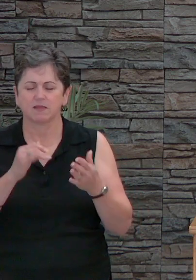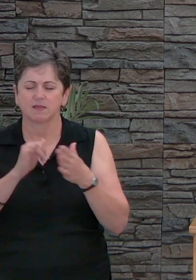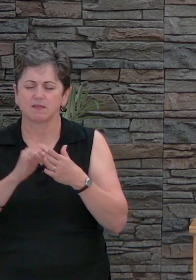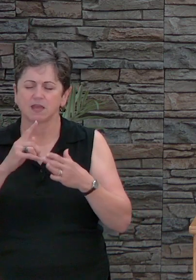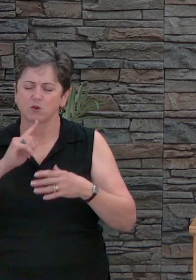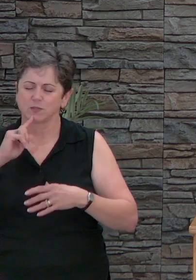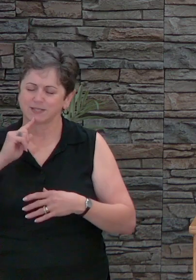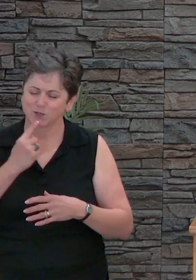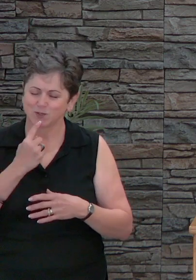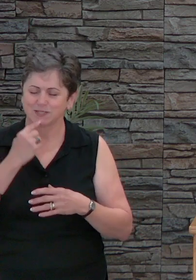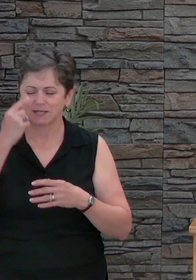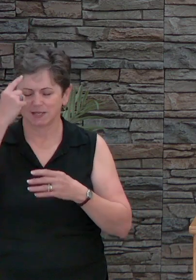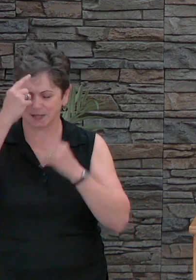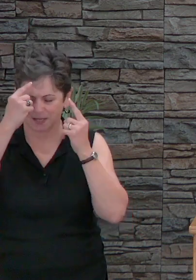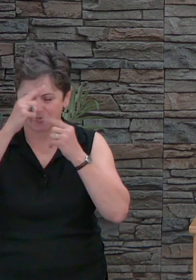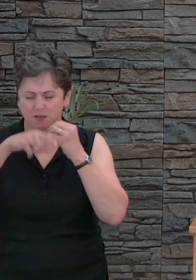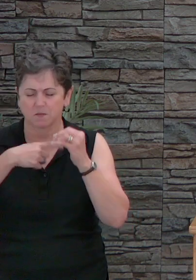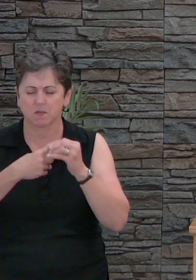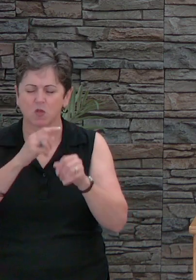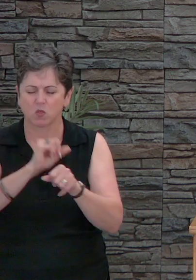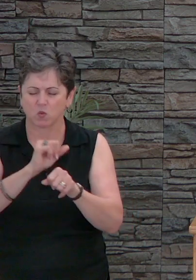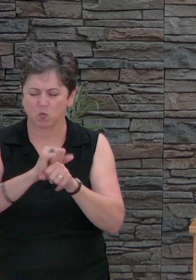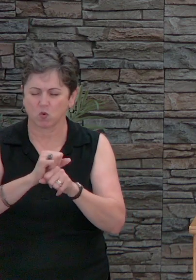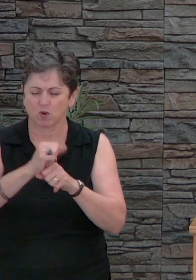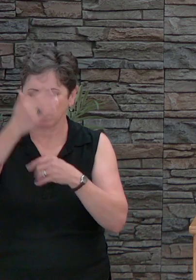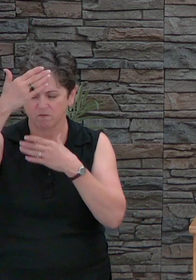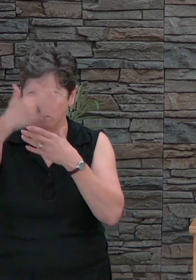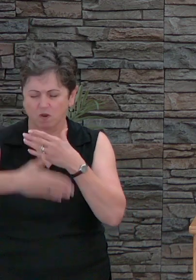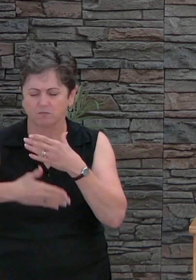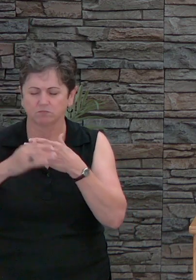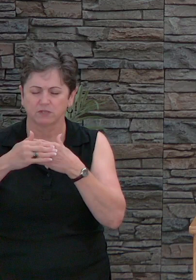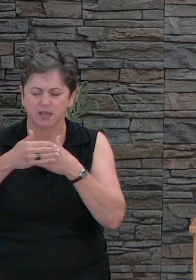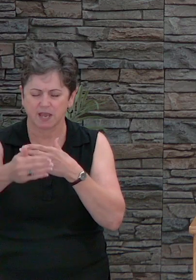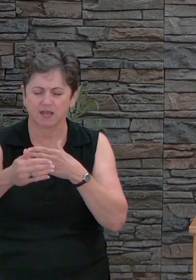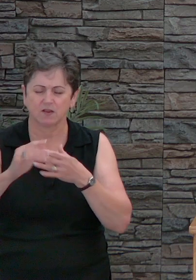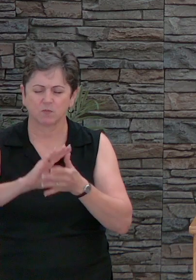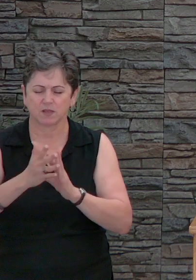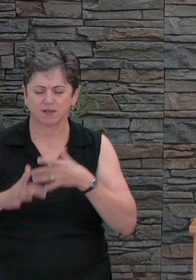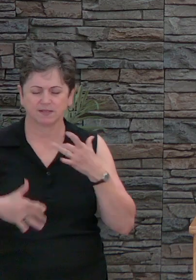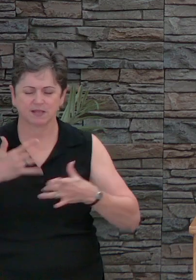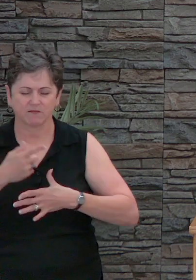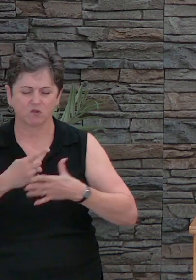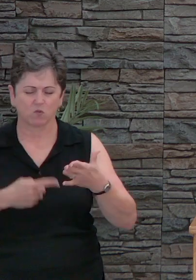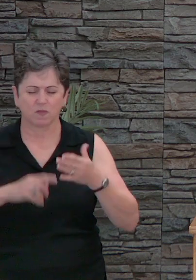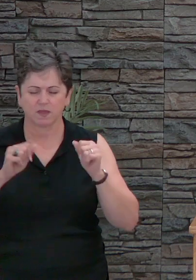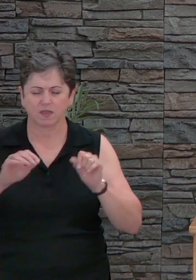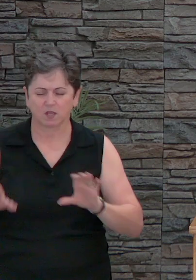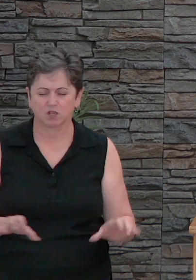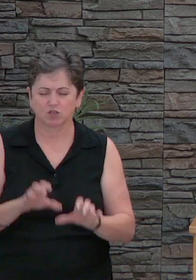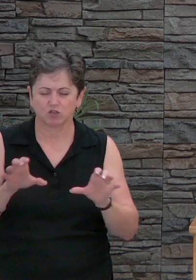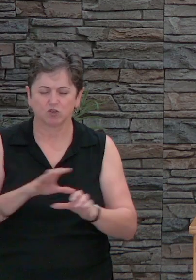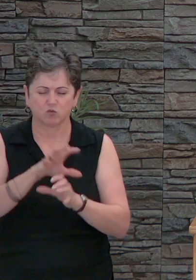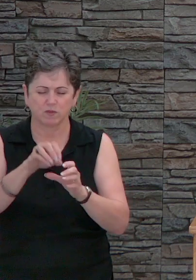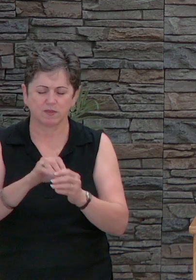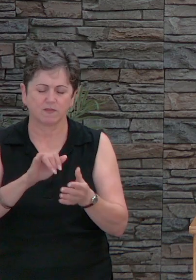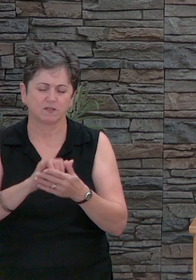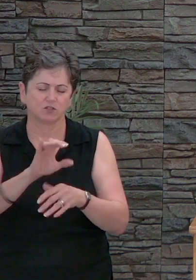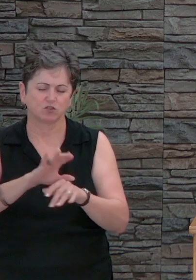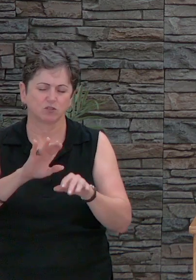are seriously considering the work ahead of them and are getting excited for what they'll be able to do within this